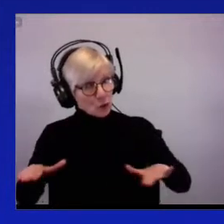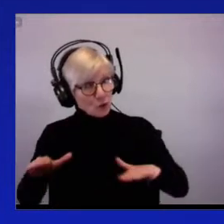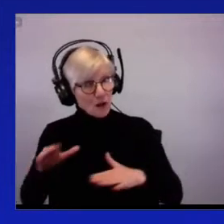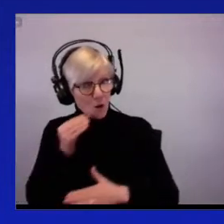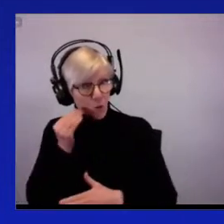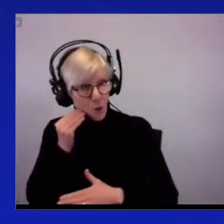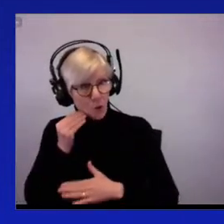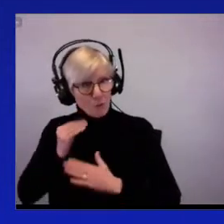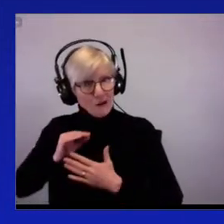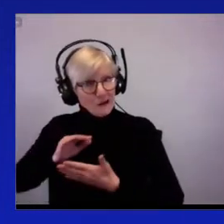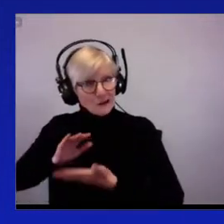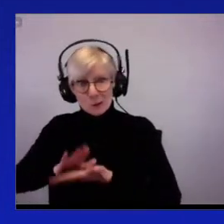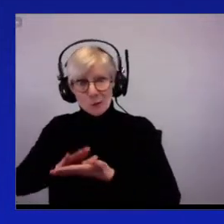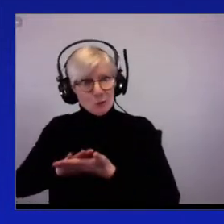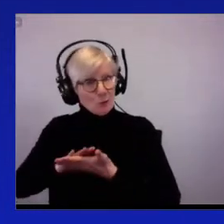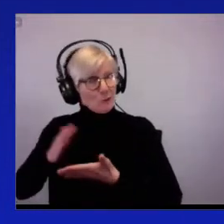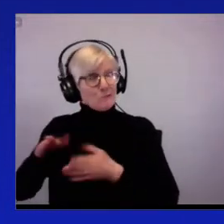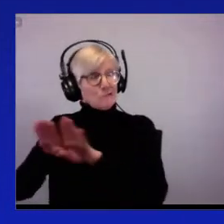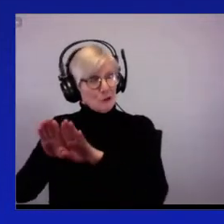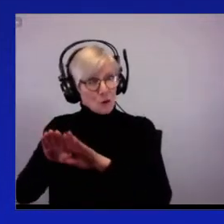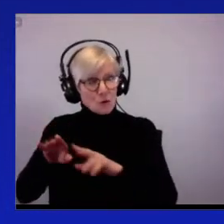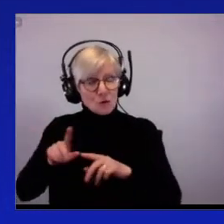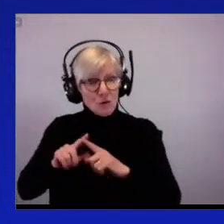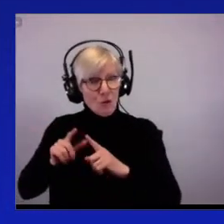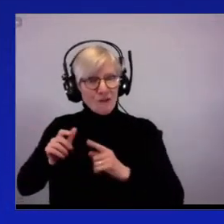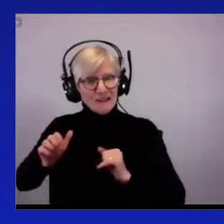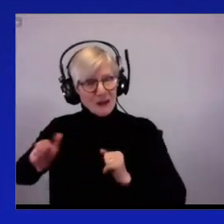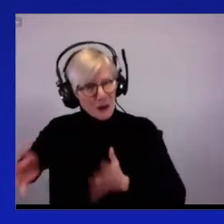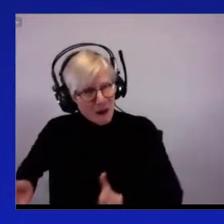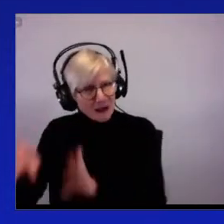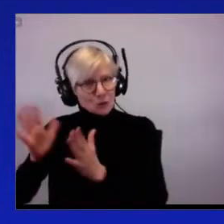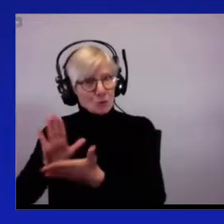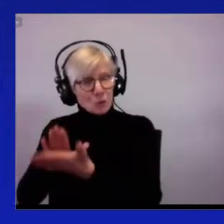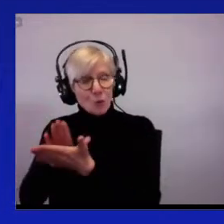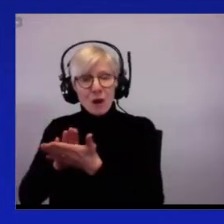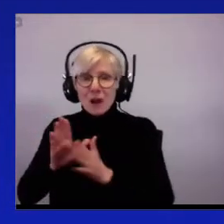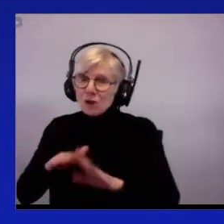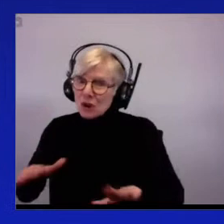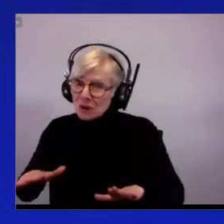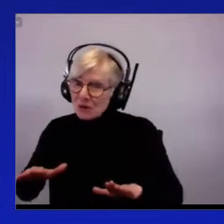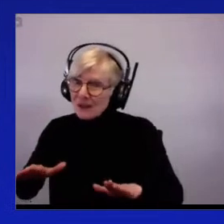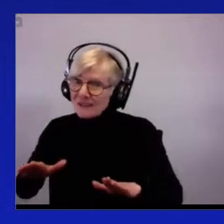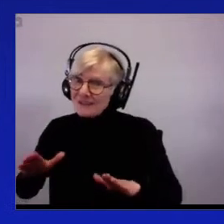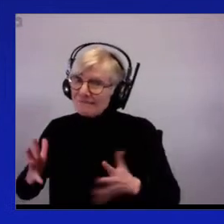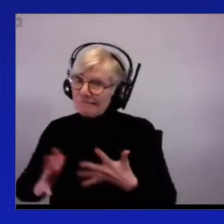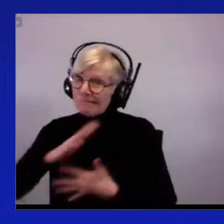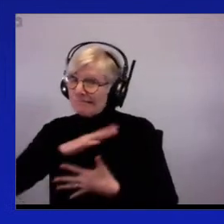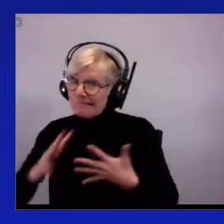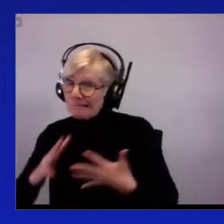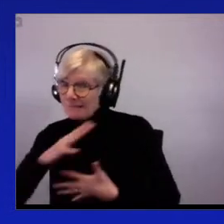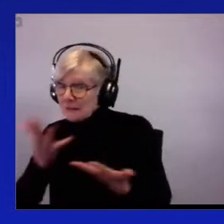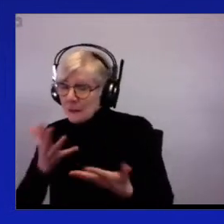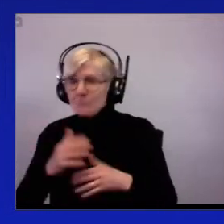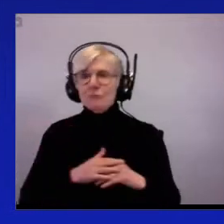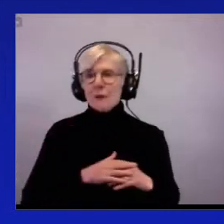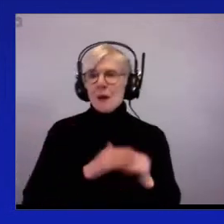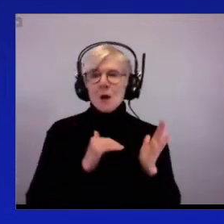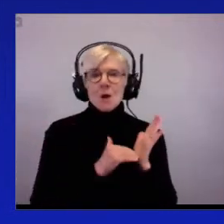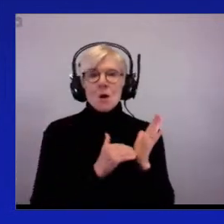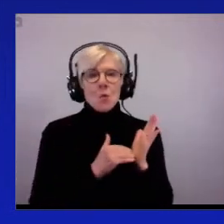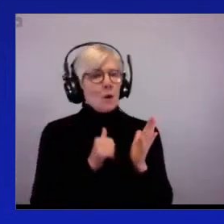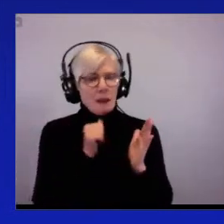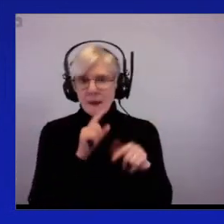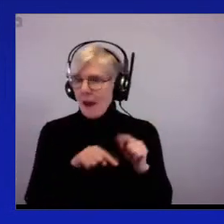essential. Where do children fall in terms of the sequencing? At this time, the vaccines are not recommended for